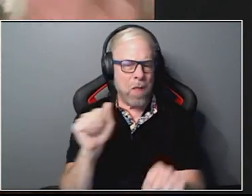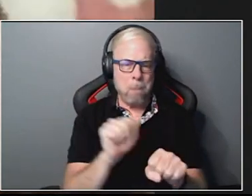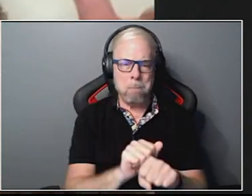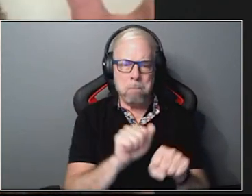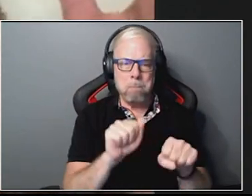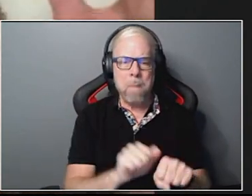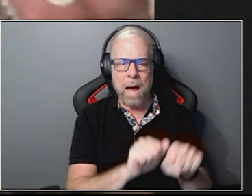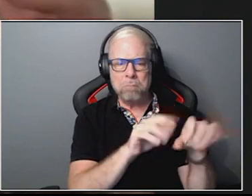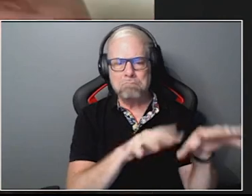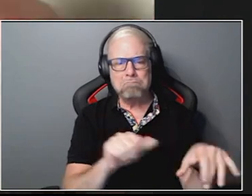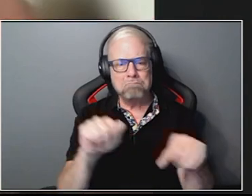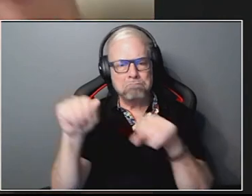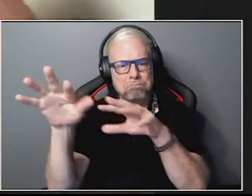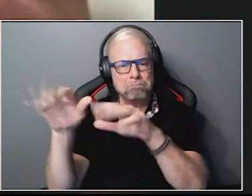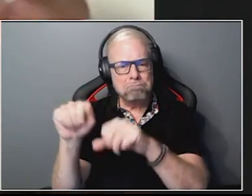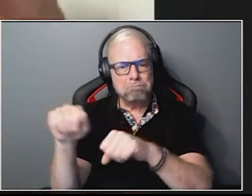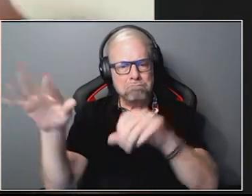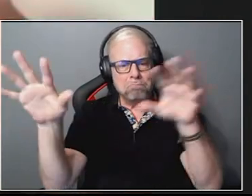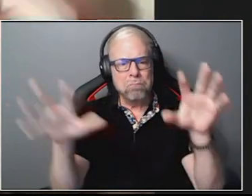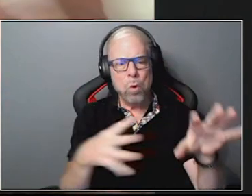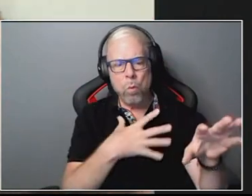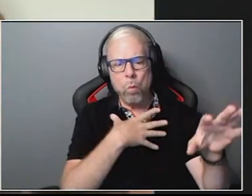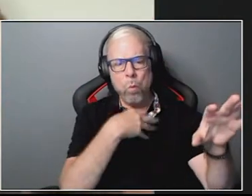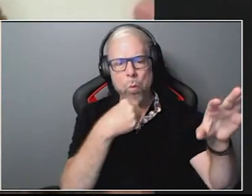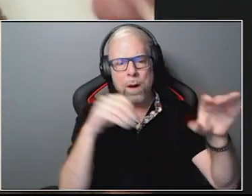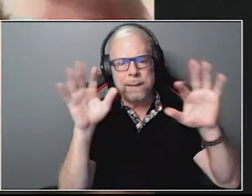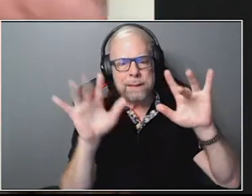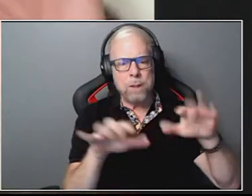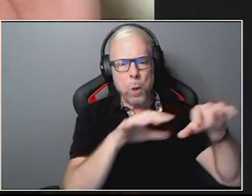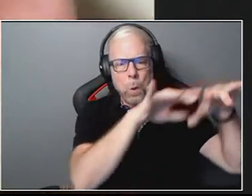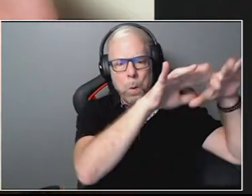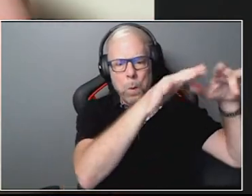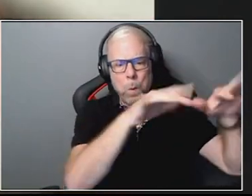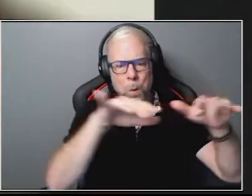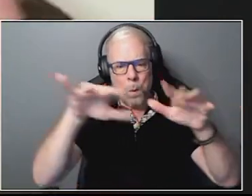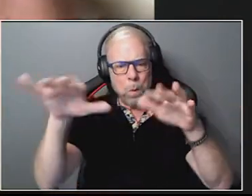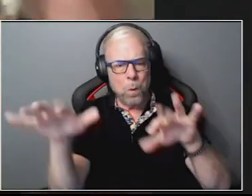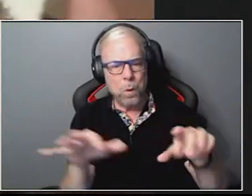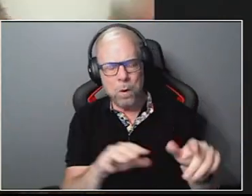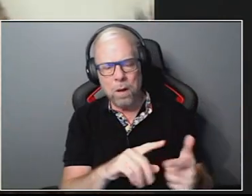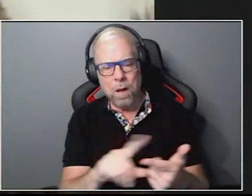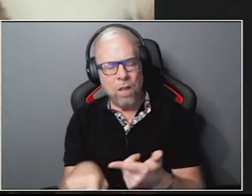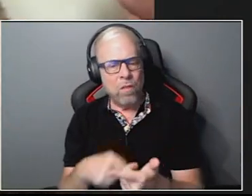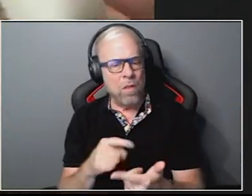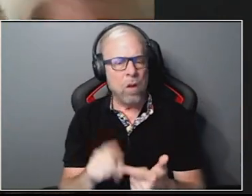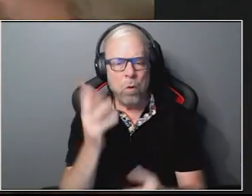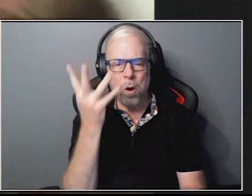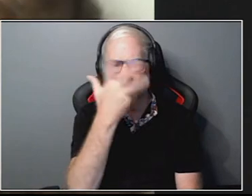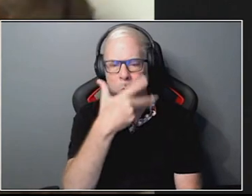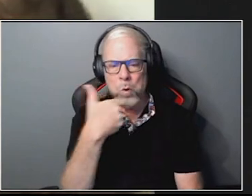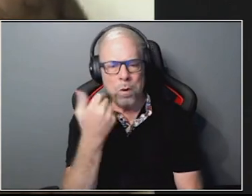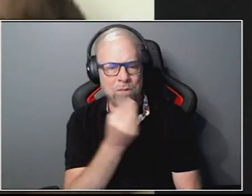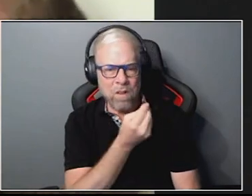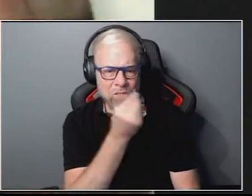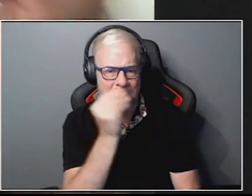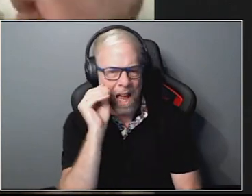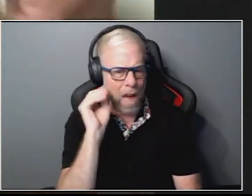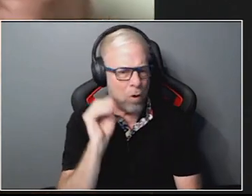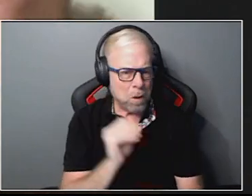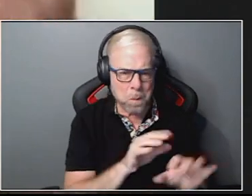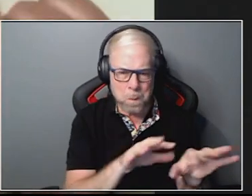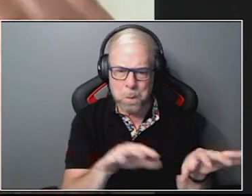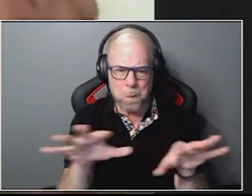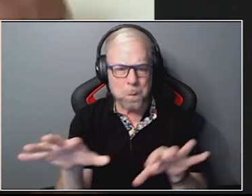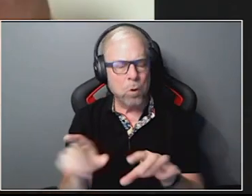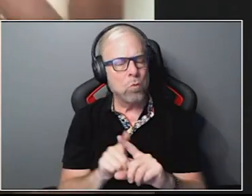the greenery. It was like our springtime, and there was beautiful flowers. Oh, it was the most